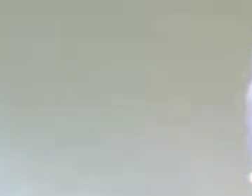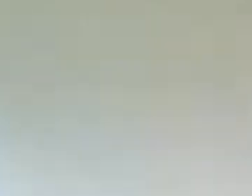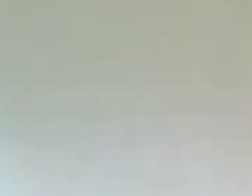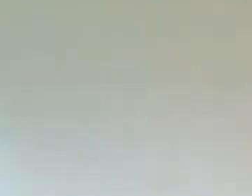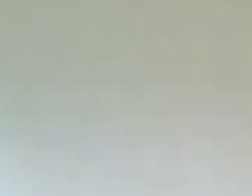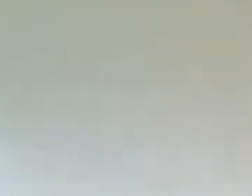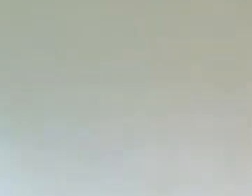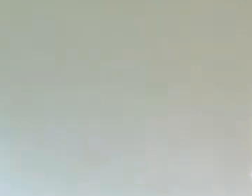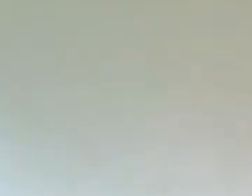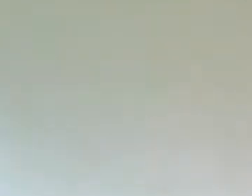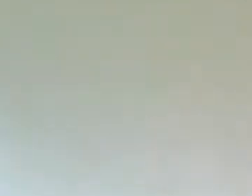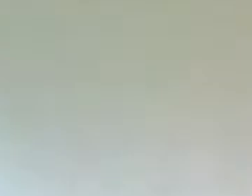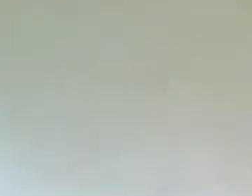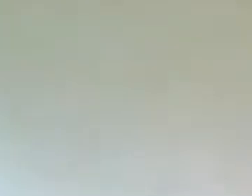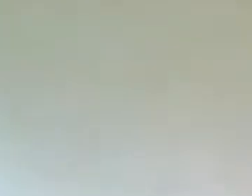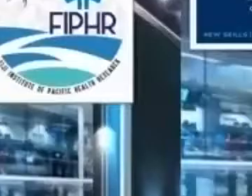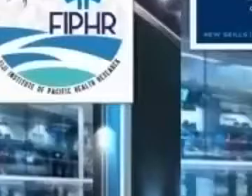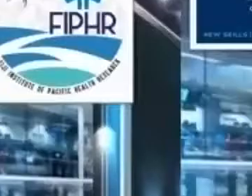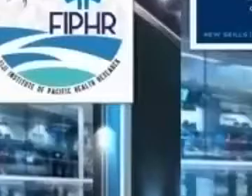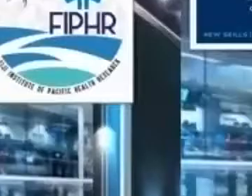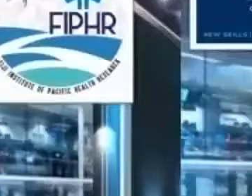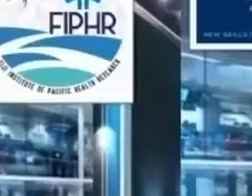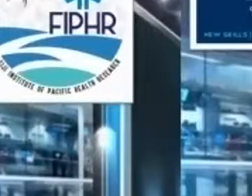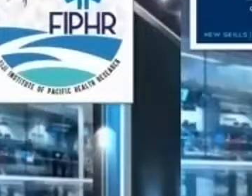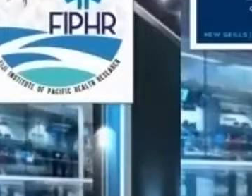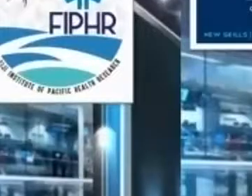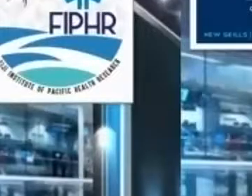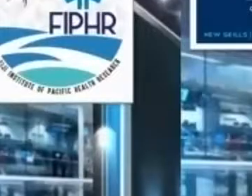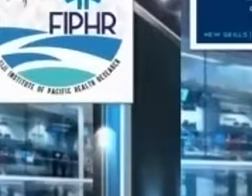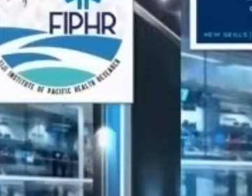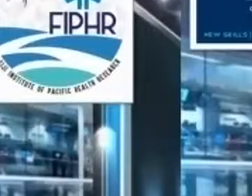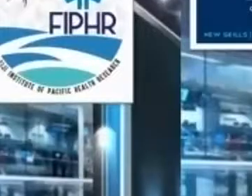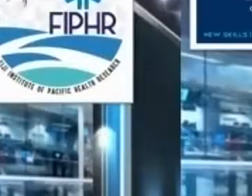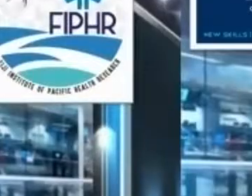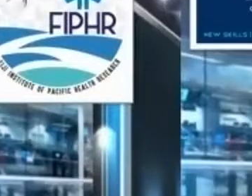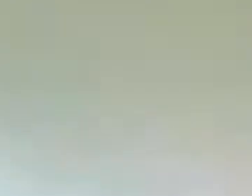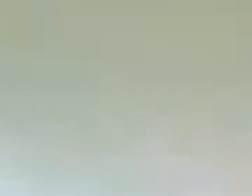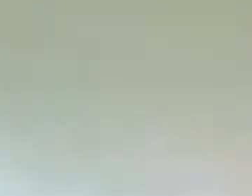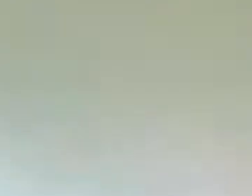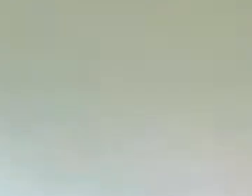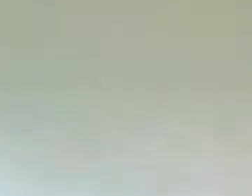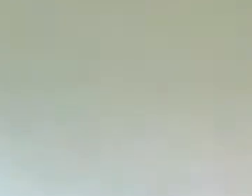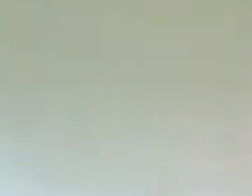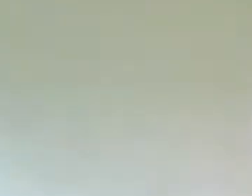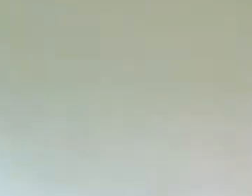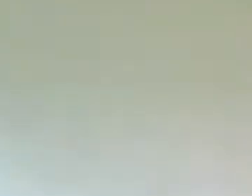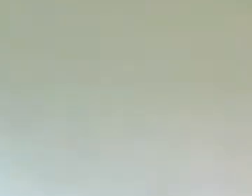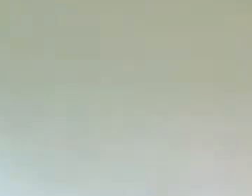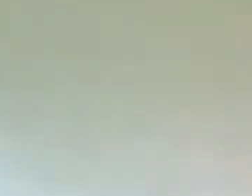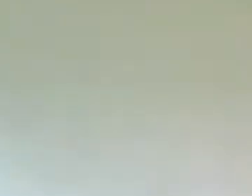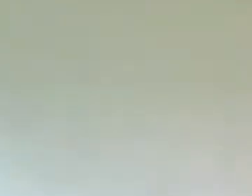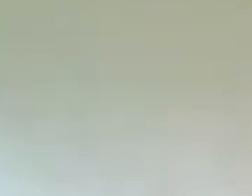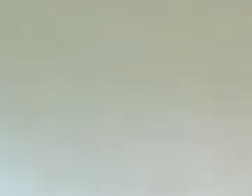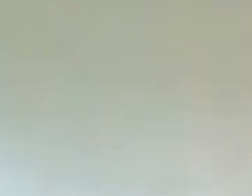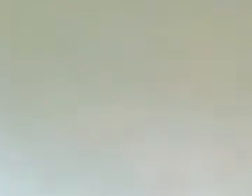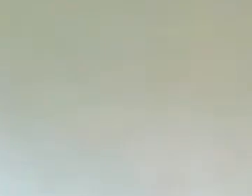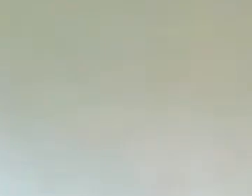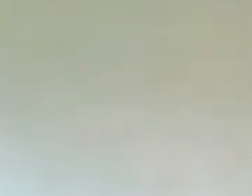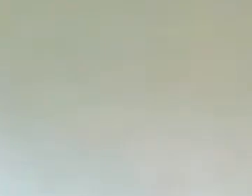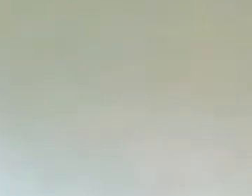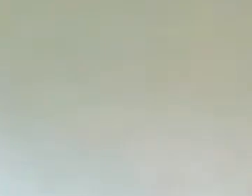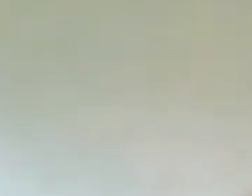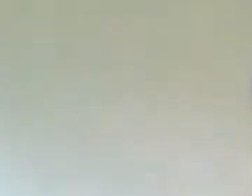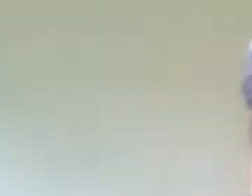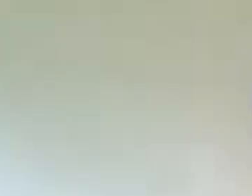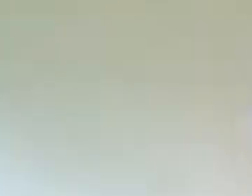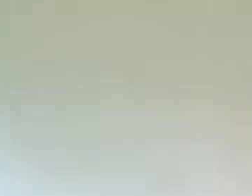Donald. I think it's a very important question, especially in light of what the whole world is going through, and Fiji in